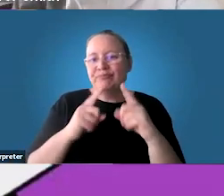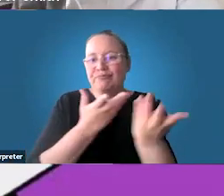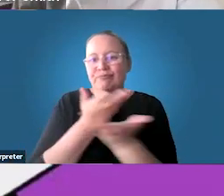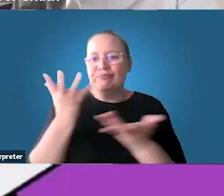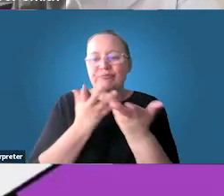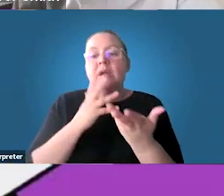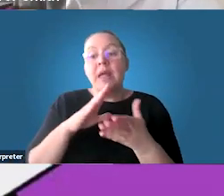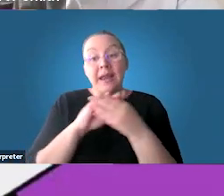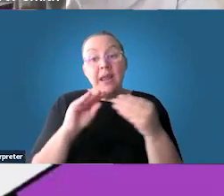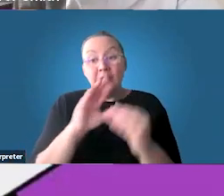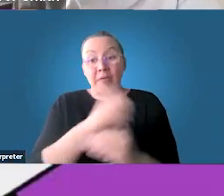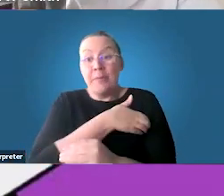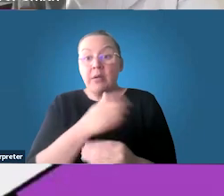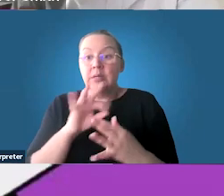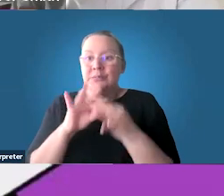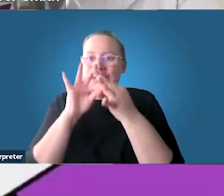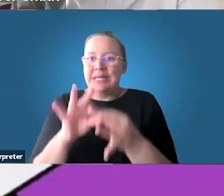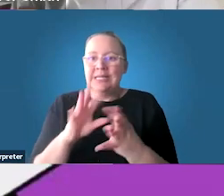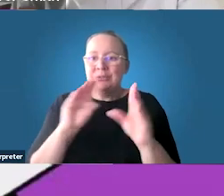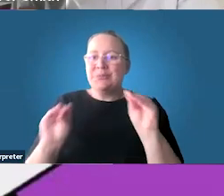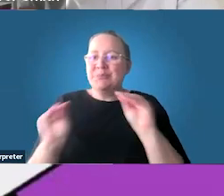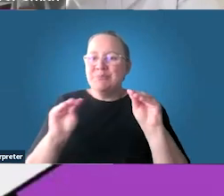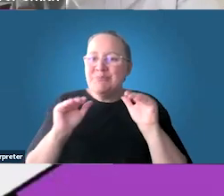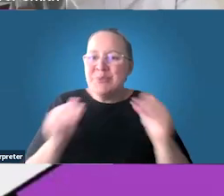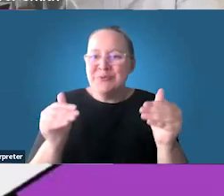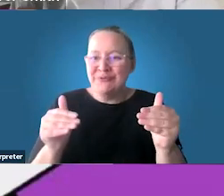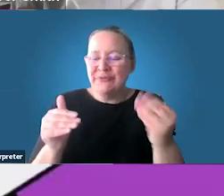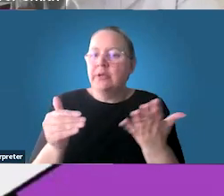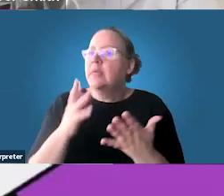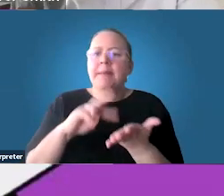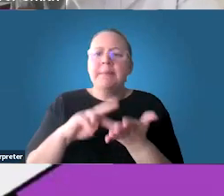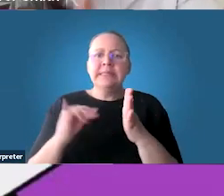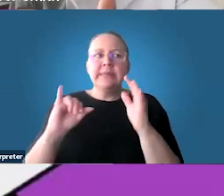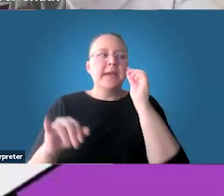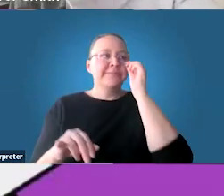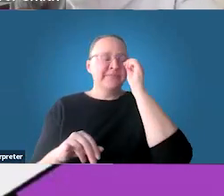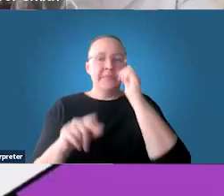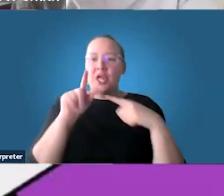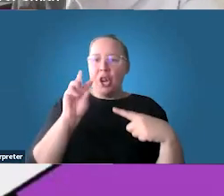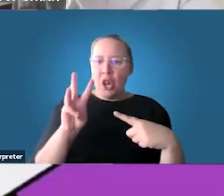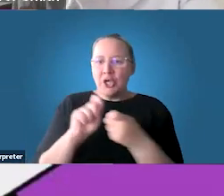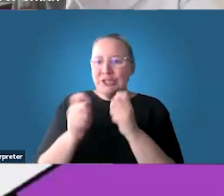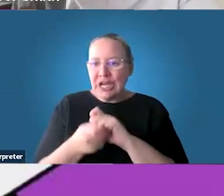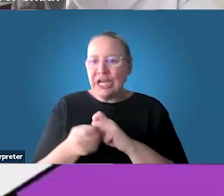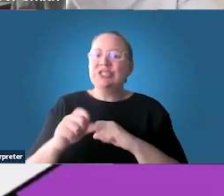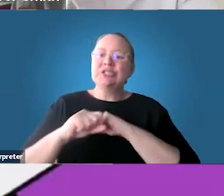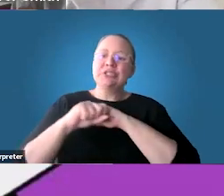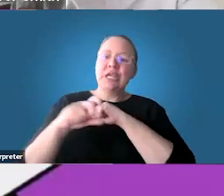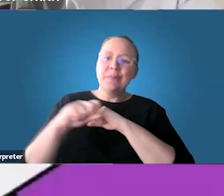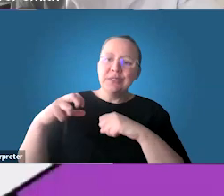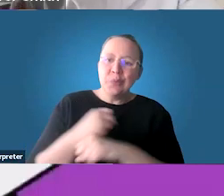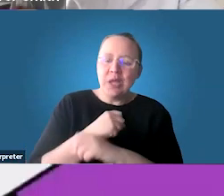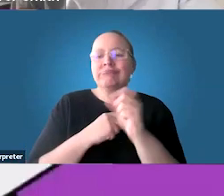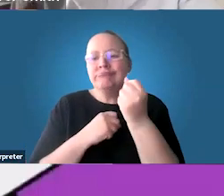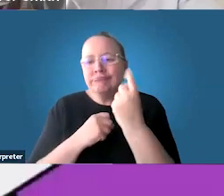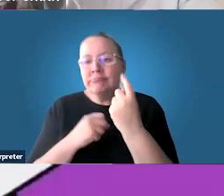power is very related to movements. And movements succeed not only when laws are changed or campaigns are won, but